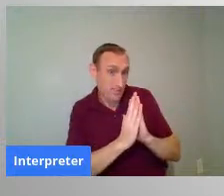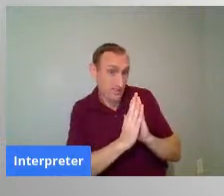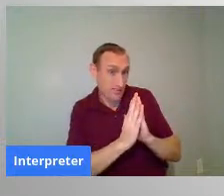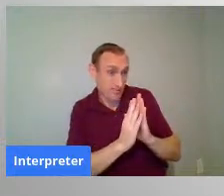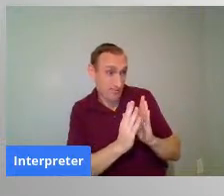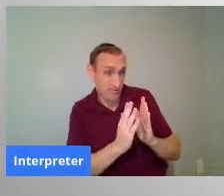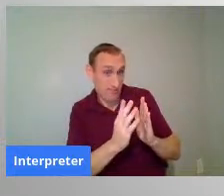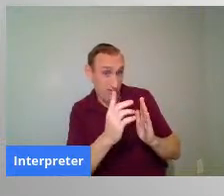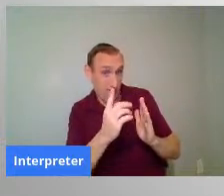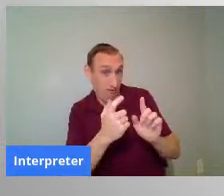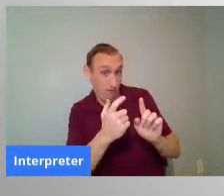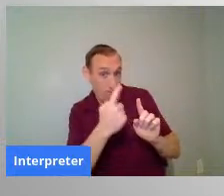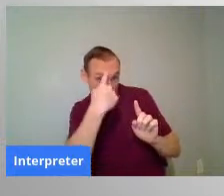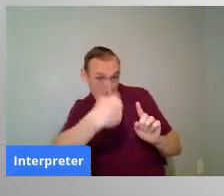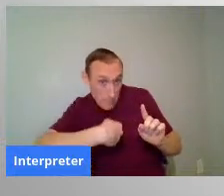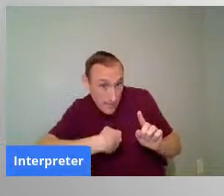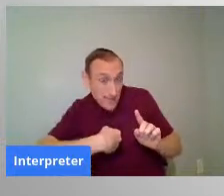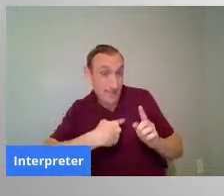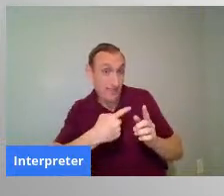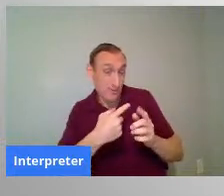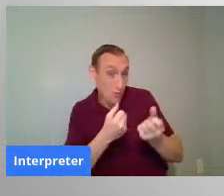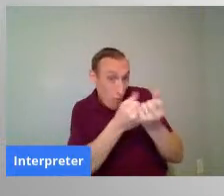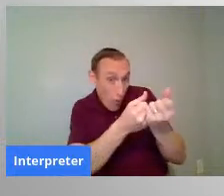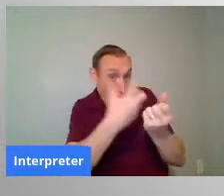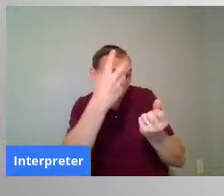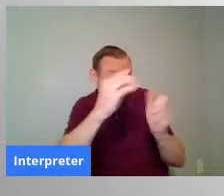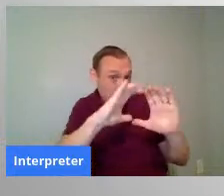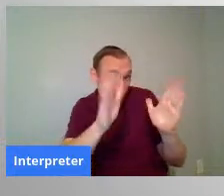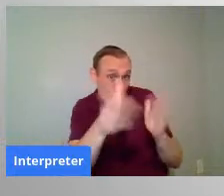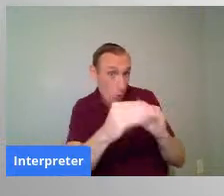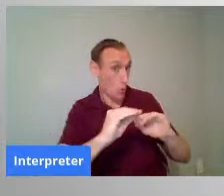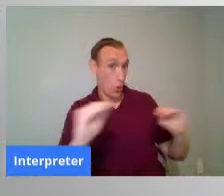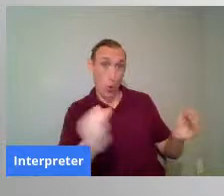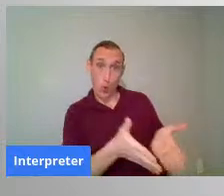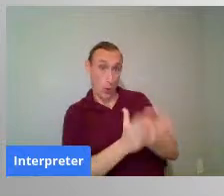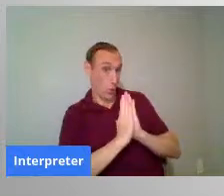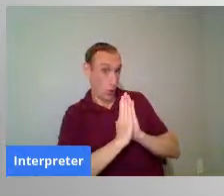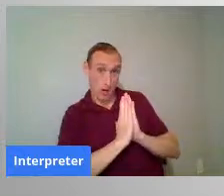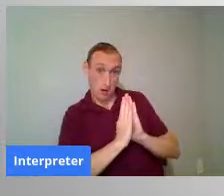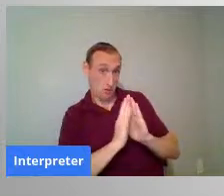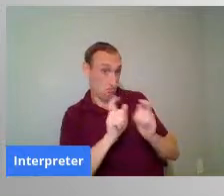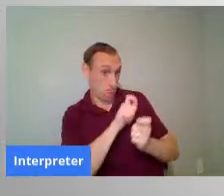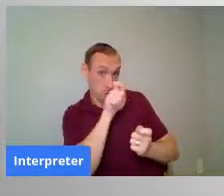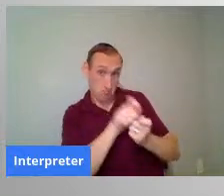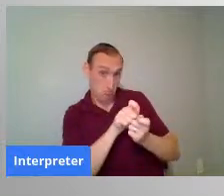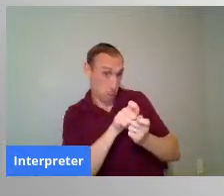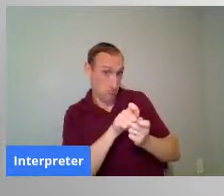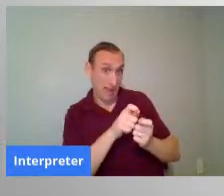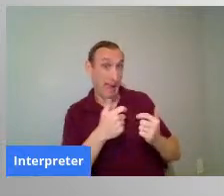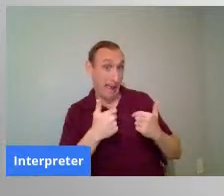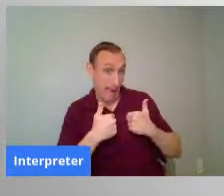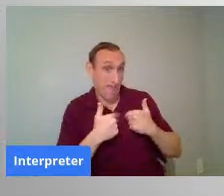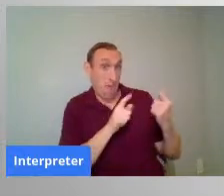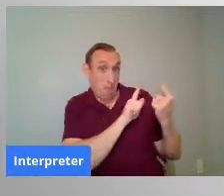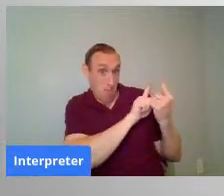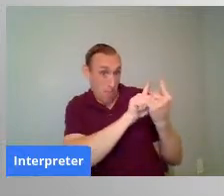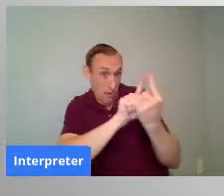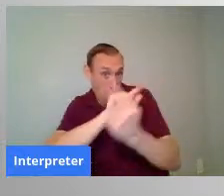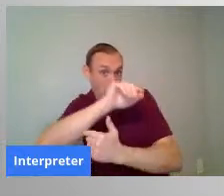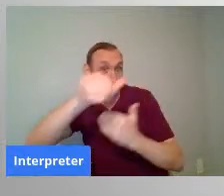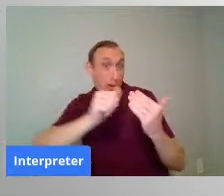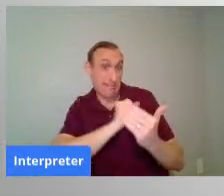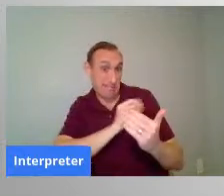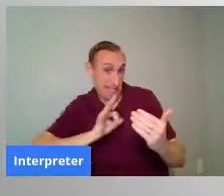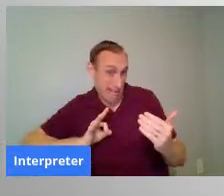classrooms. To be exact, I have met with almost every faculty in the school district within the last